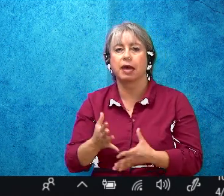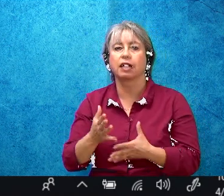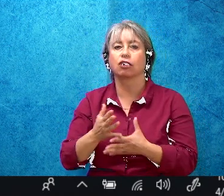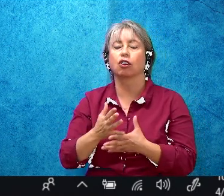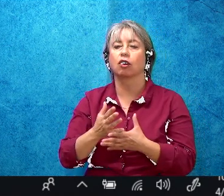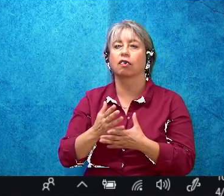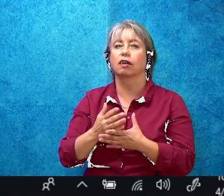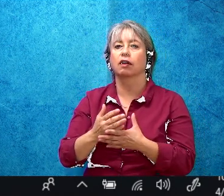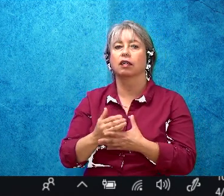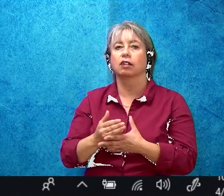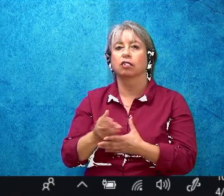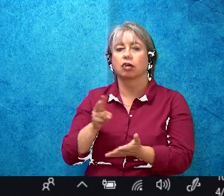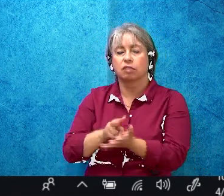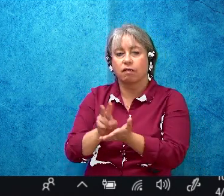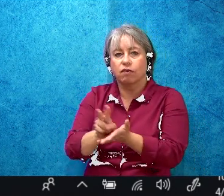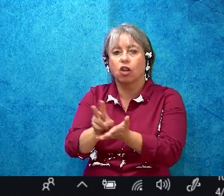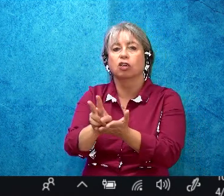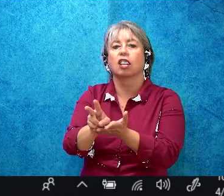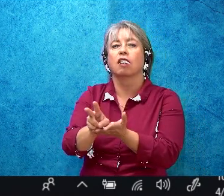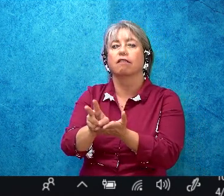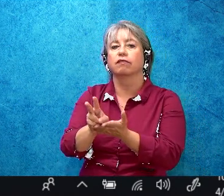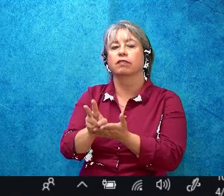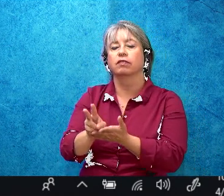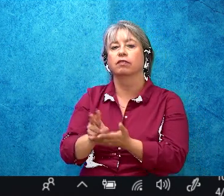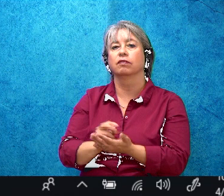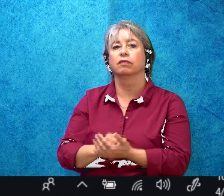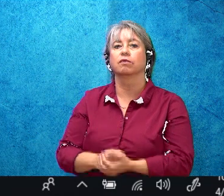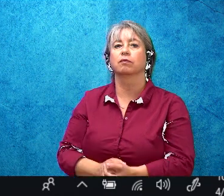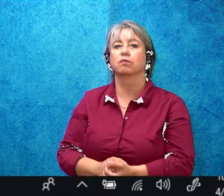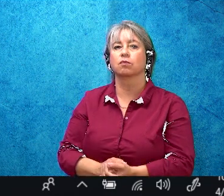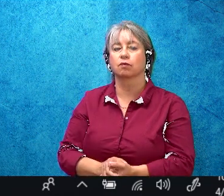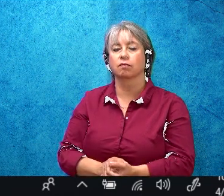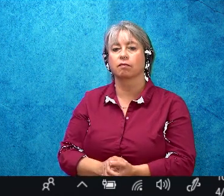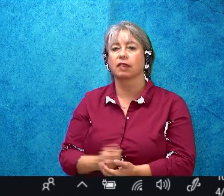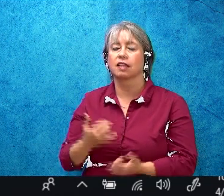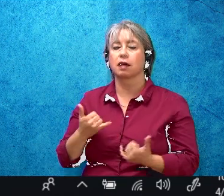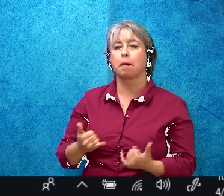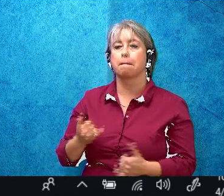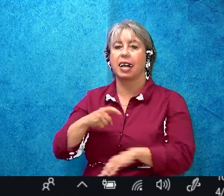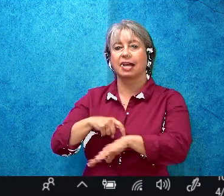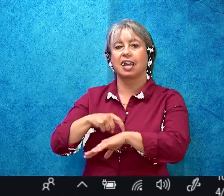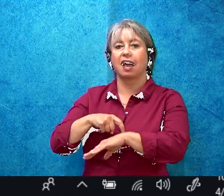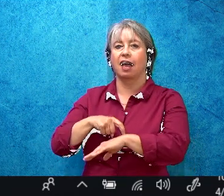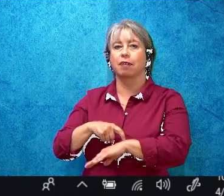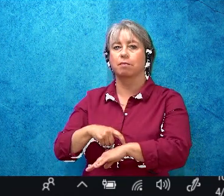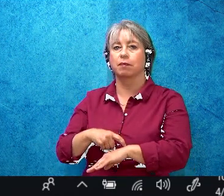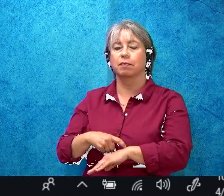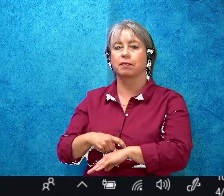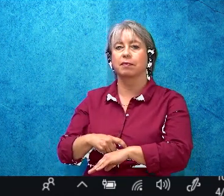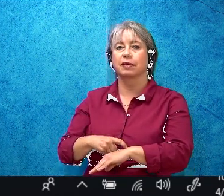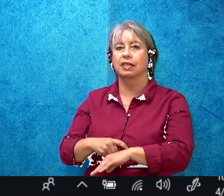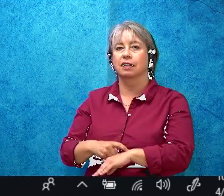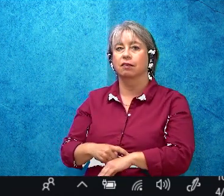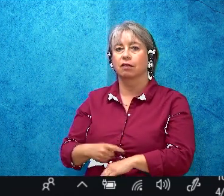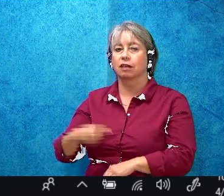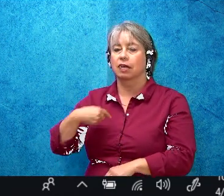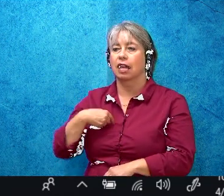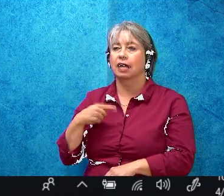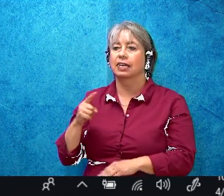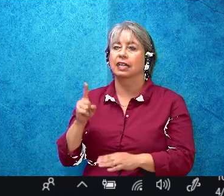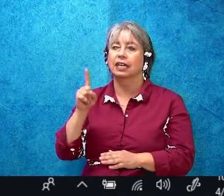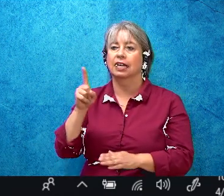okay? Venus sees her coming and she figures, this is my time. I can get Psyche out of the